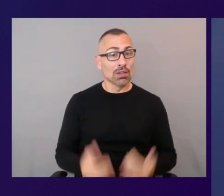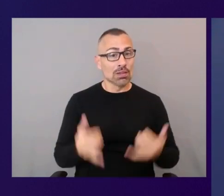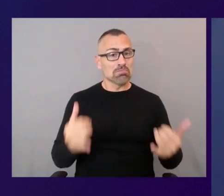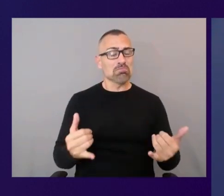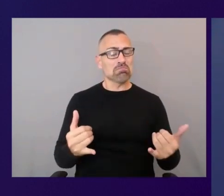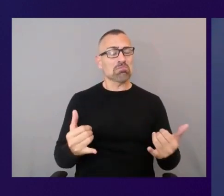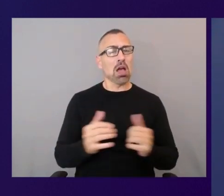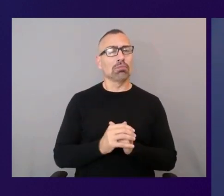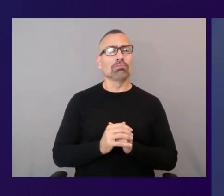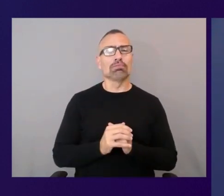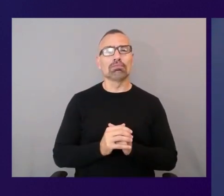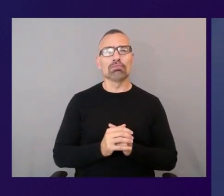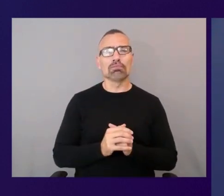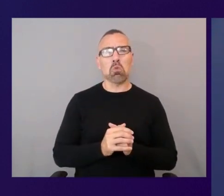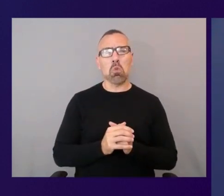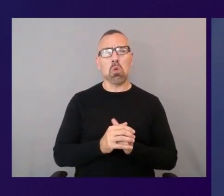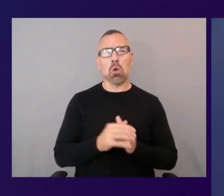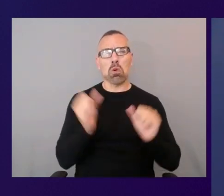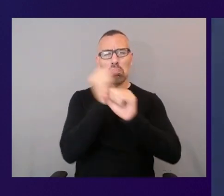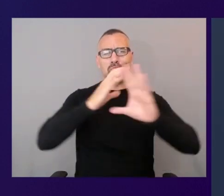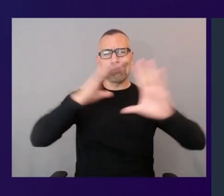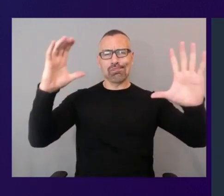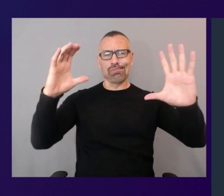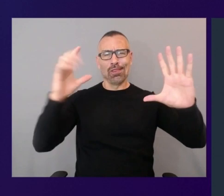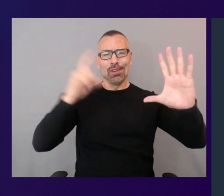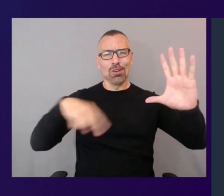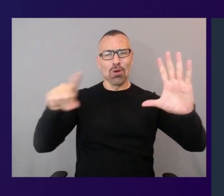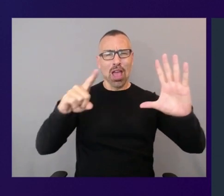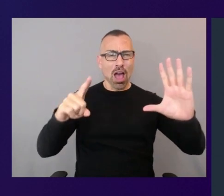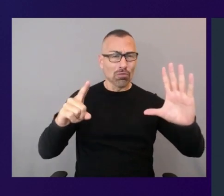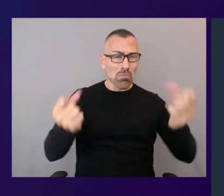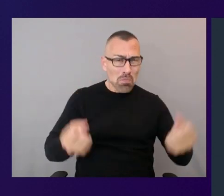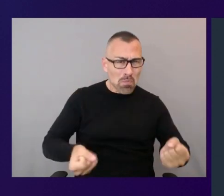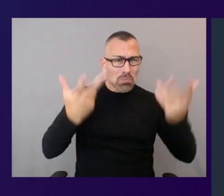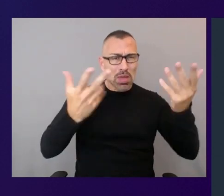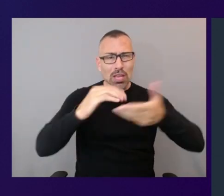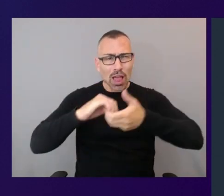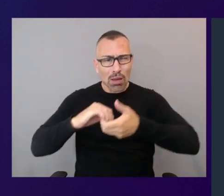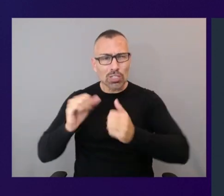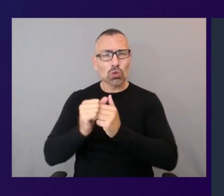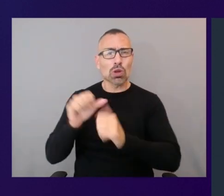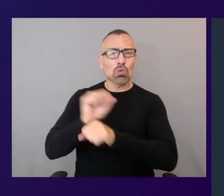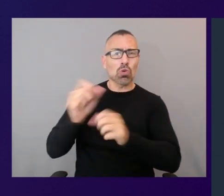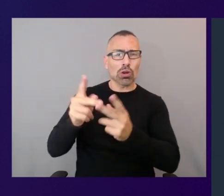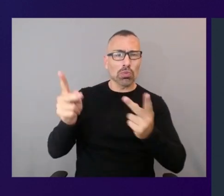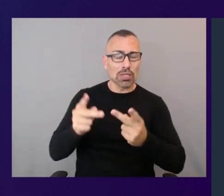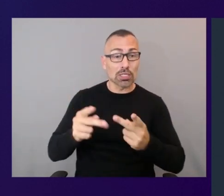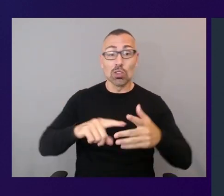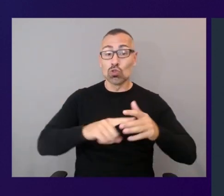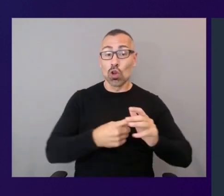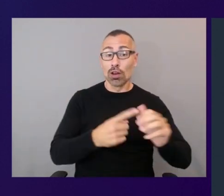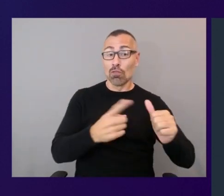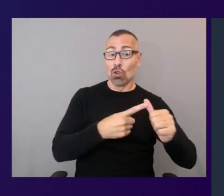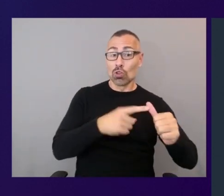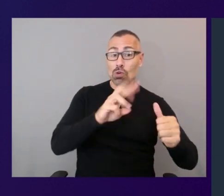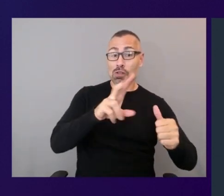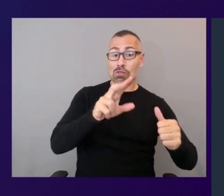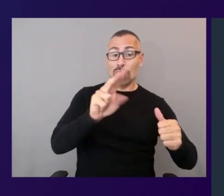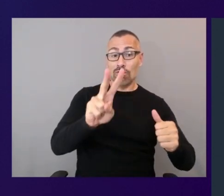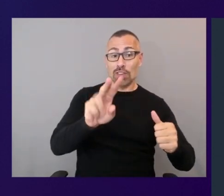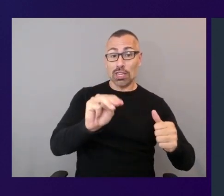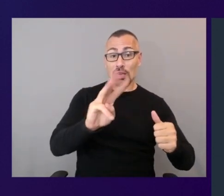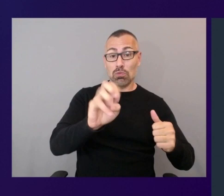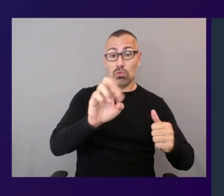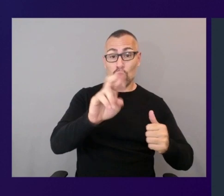at all of the collaborations with Workspaces Core that we've done over the past 12 months. Started with VMware, we launched WorkSpot. We're